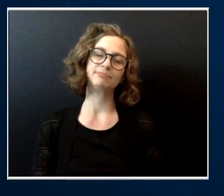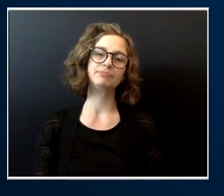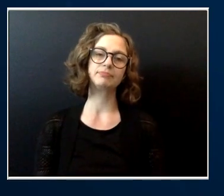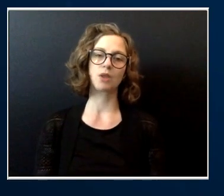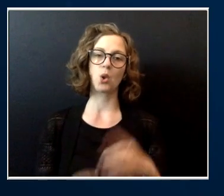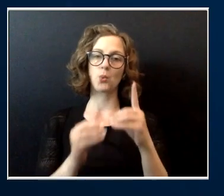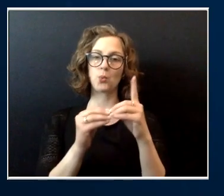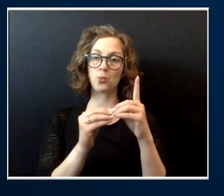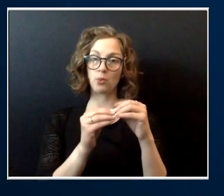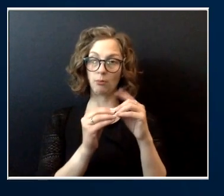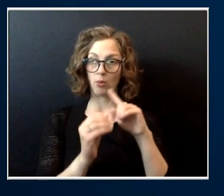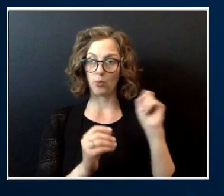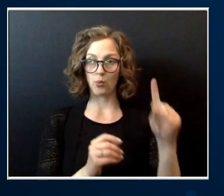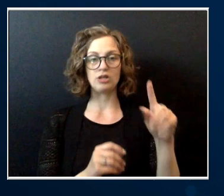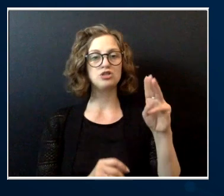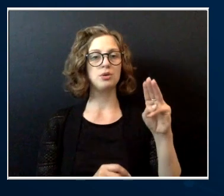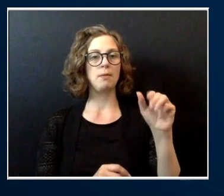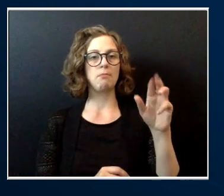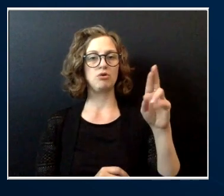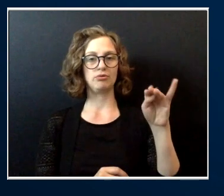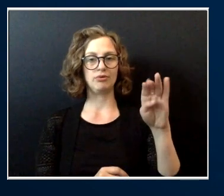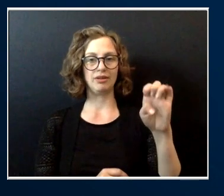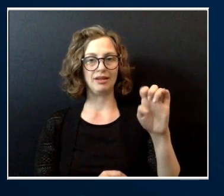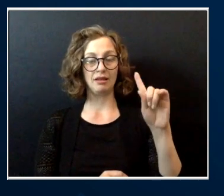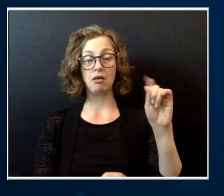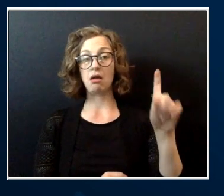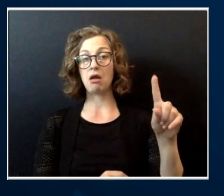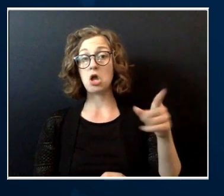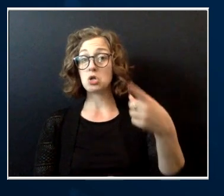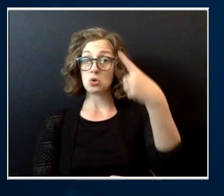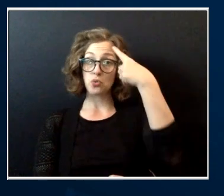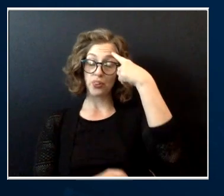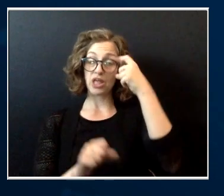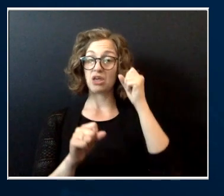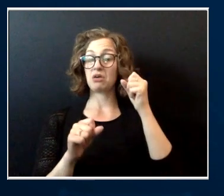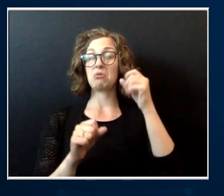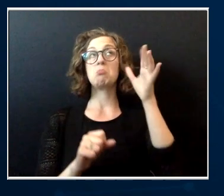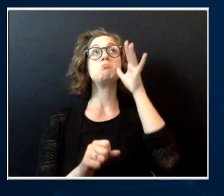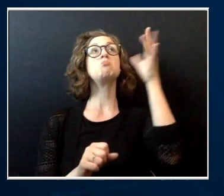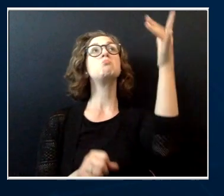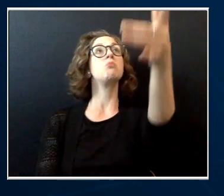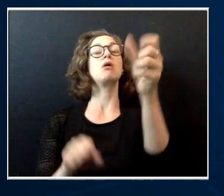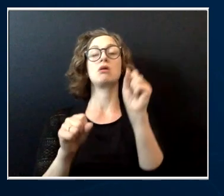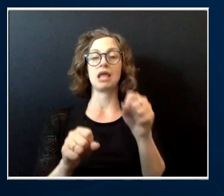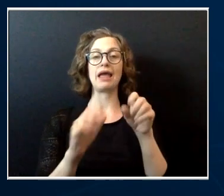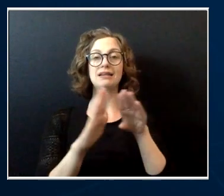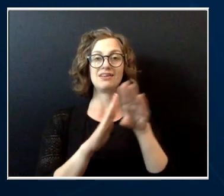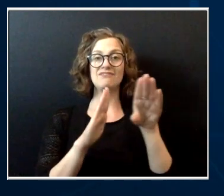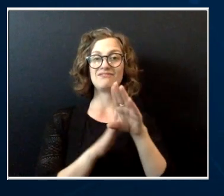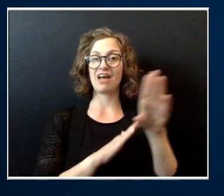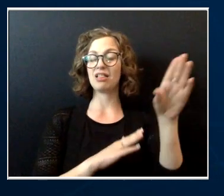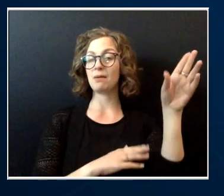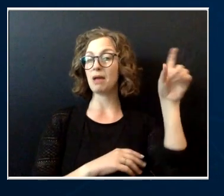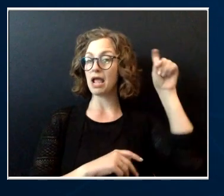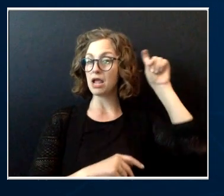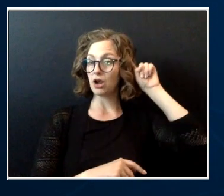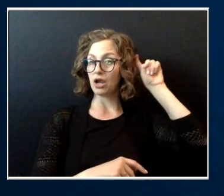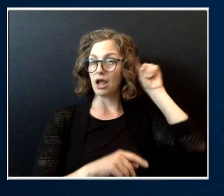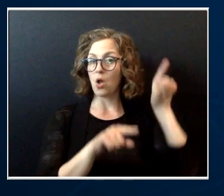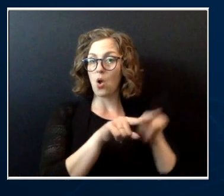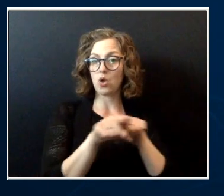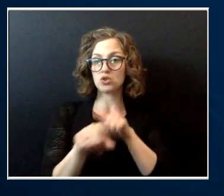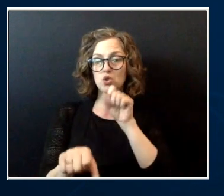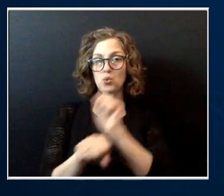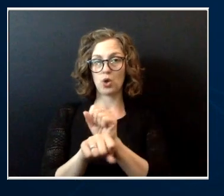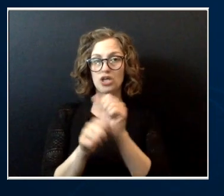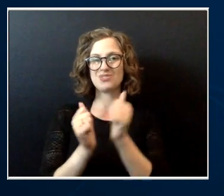know, do you think one day you'll be able to develop a hearing aid that also works on the tongue, similar to the Lenire treatment?